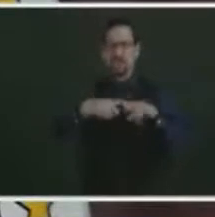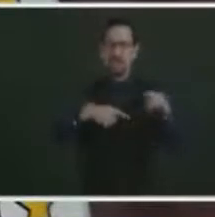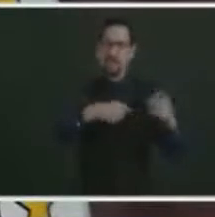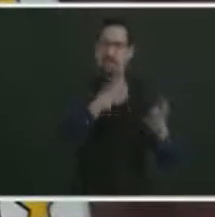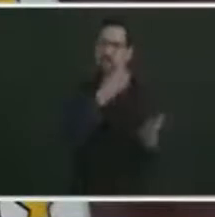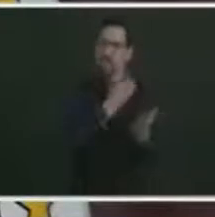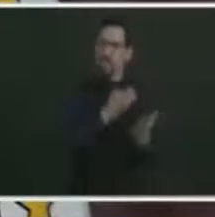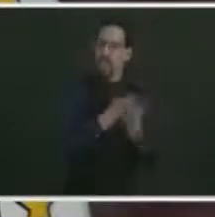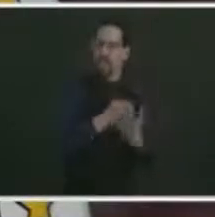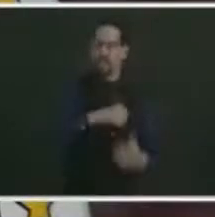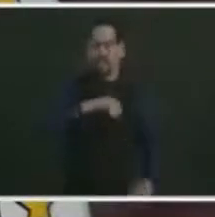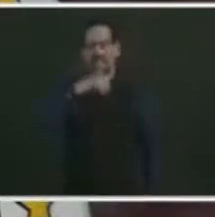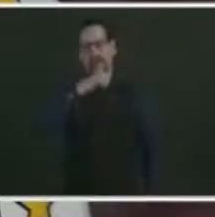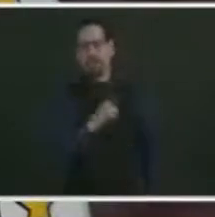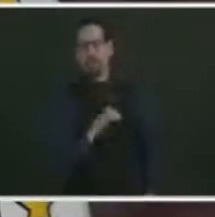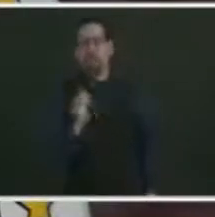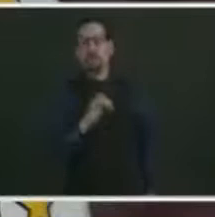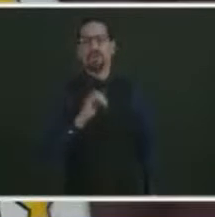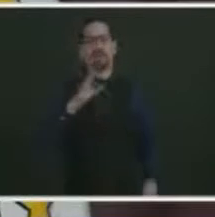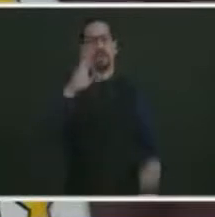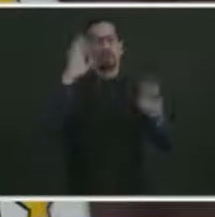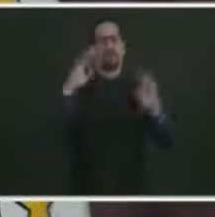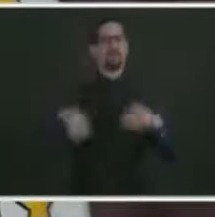aware of that. And I wanted to